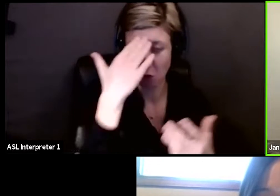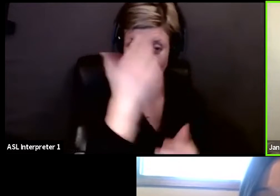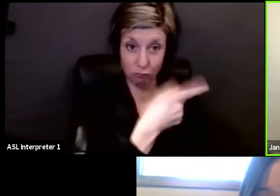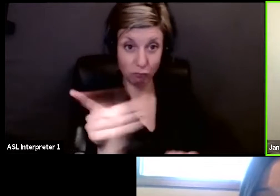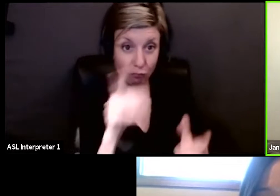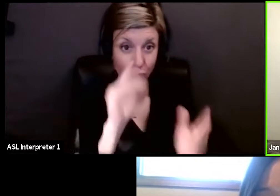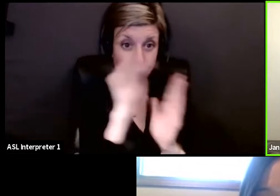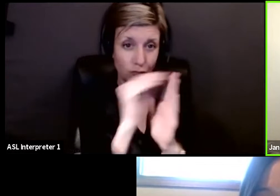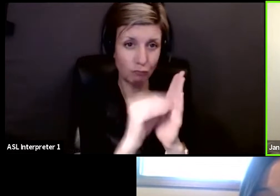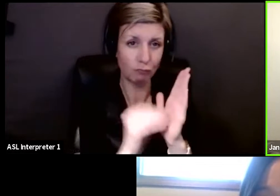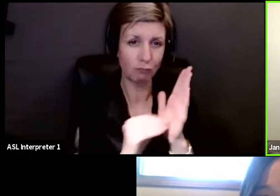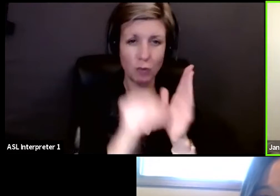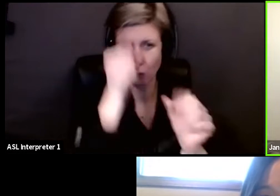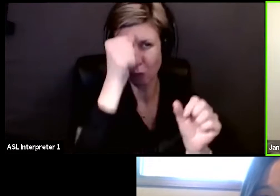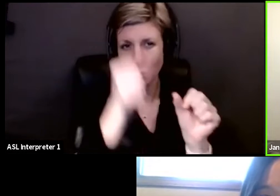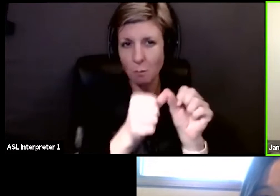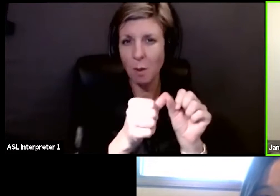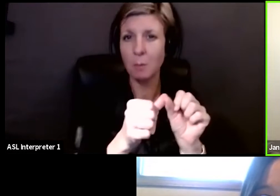remember allegedly.